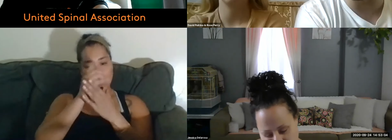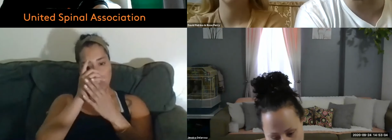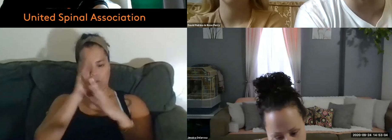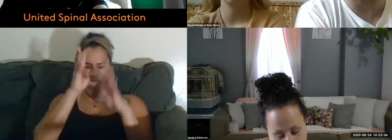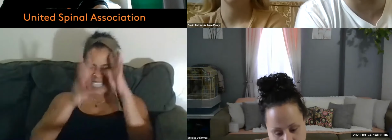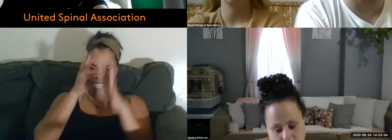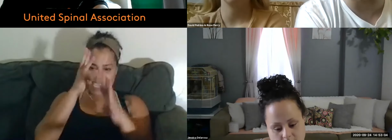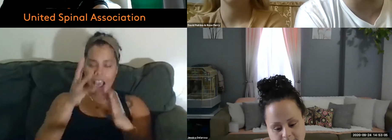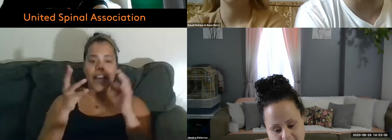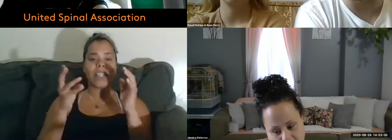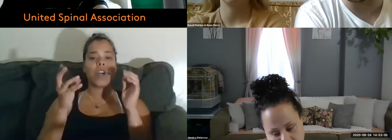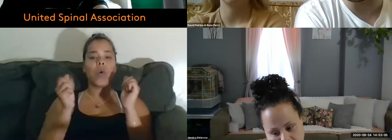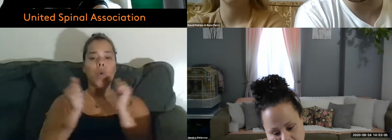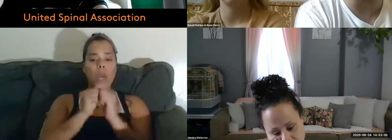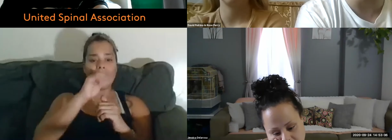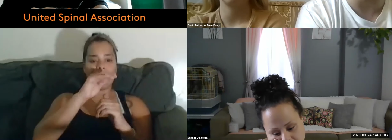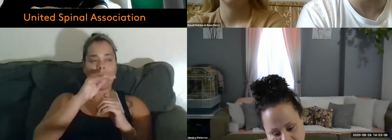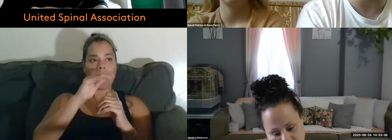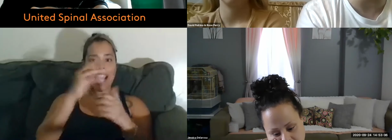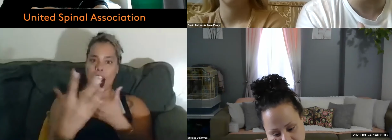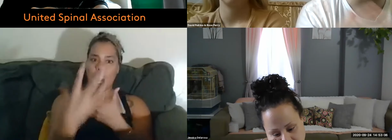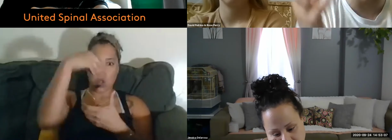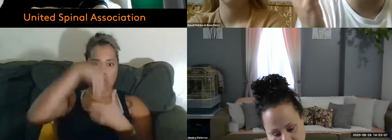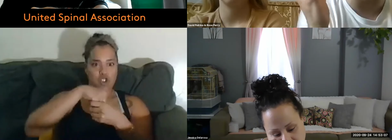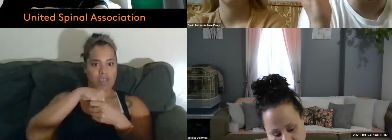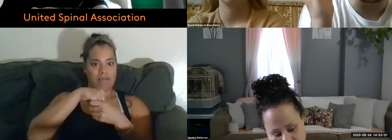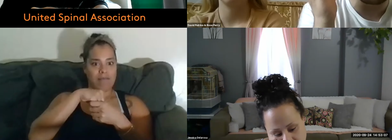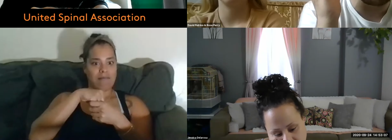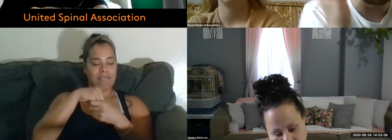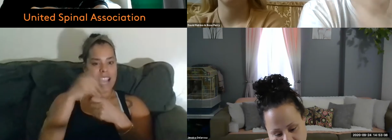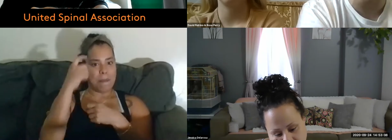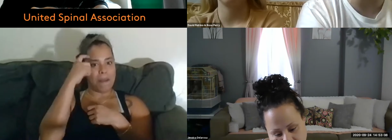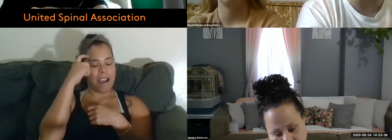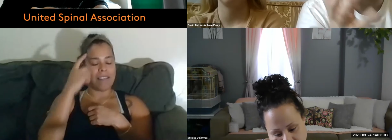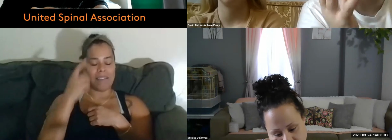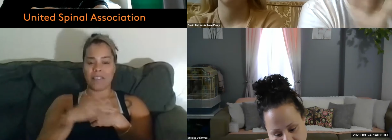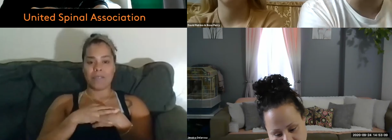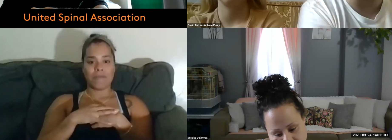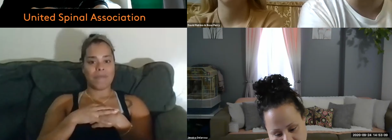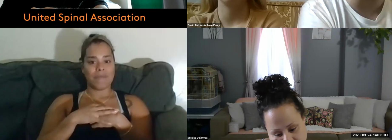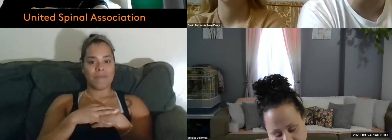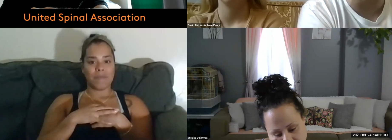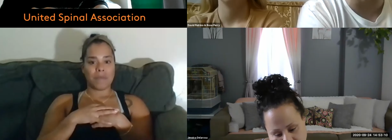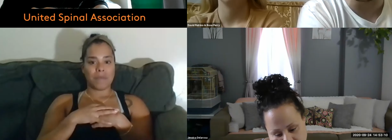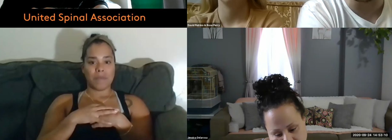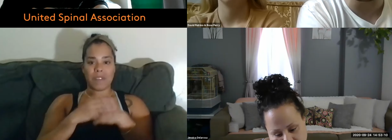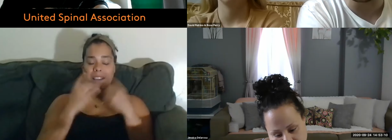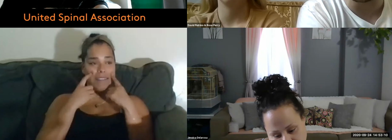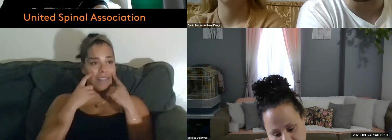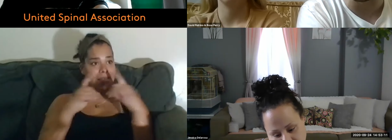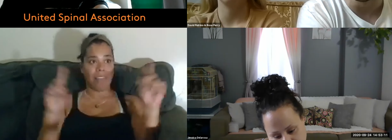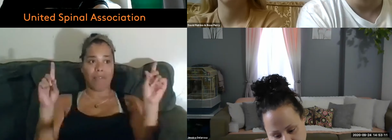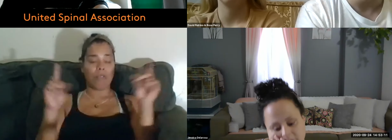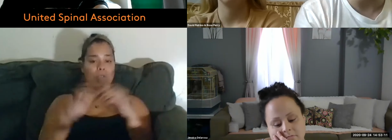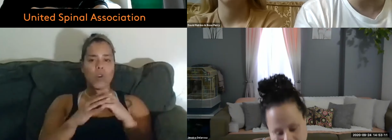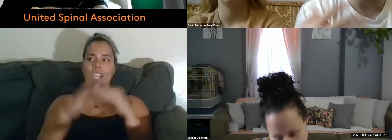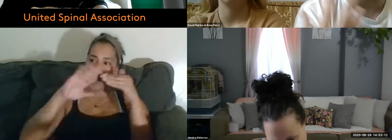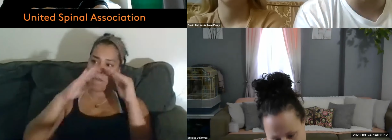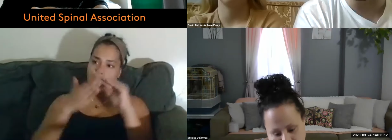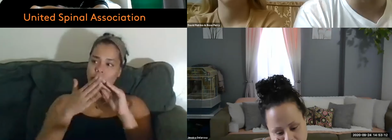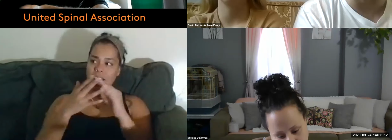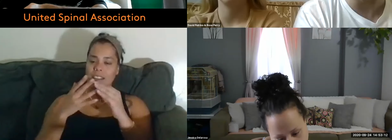limit to what participation can be. And so it is the community and its society that places limitations on people.